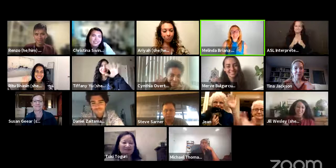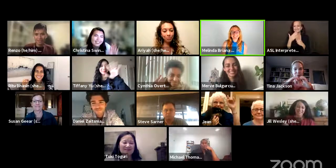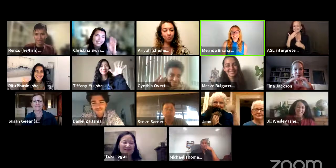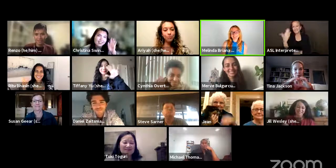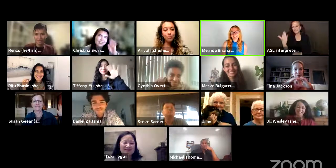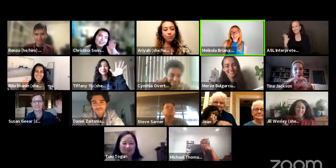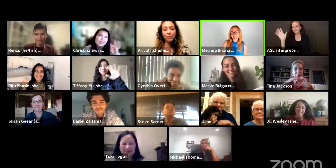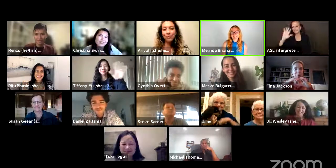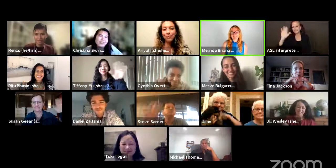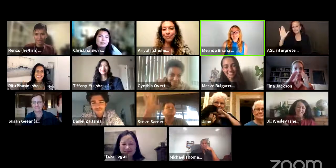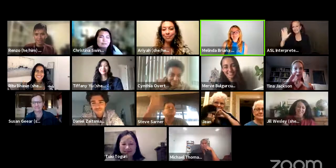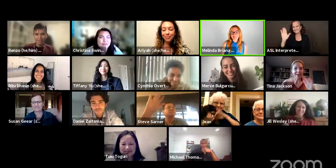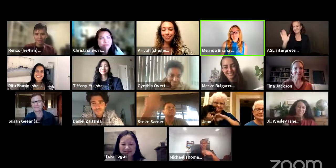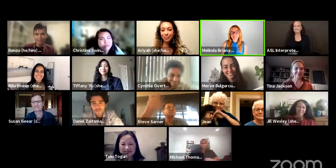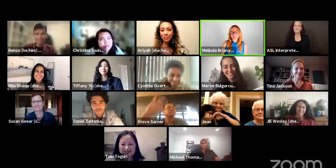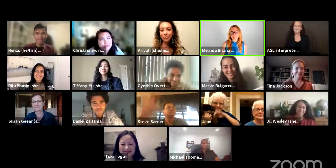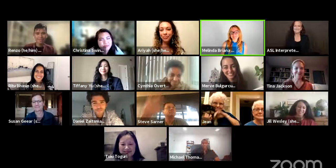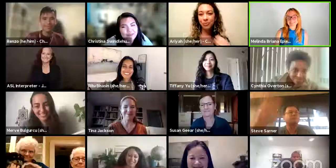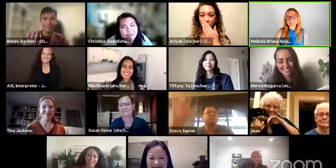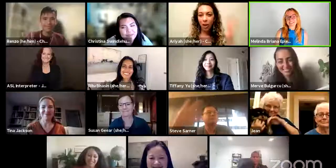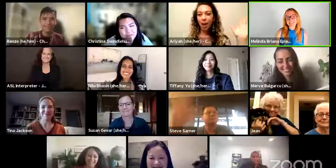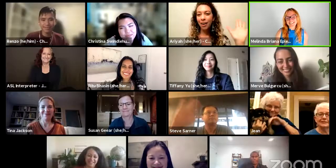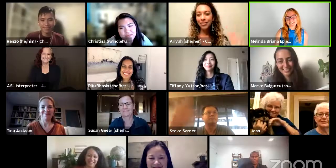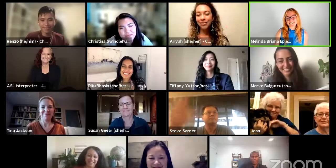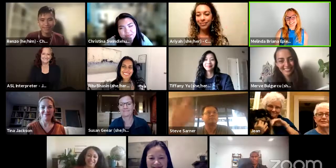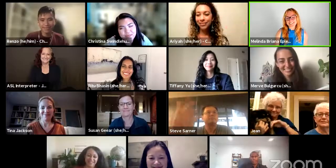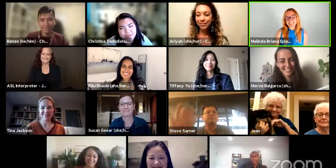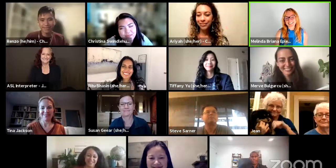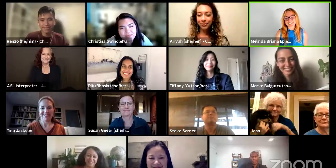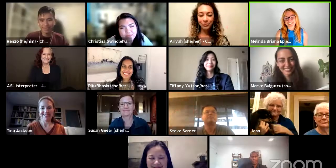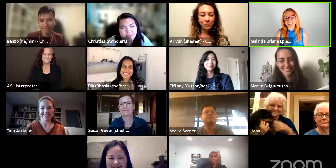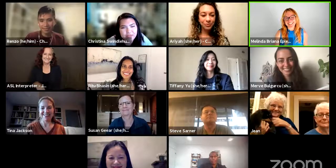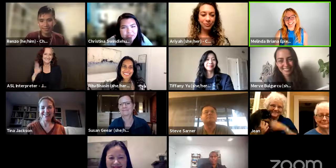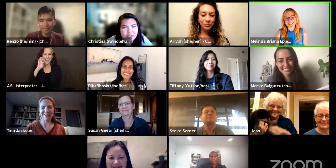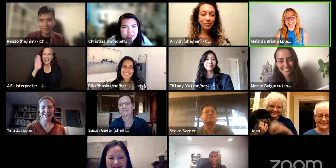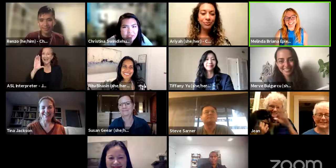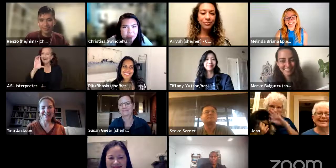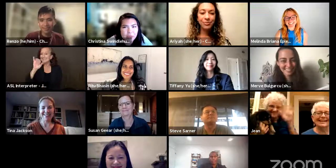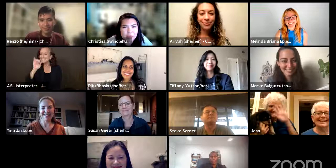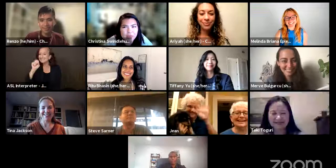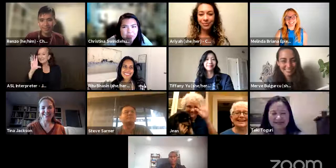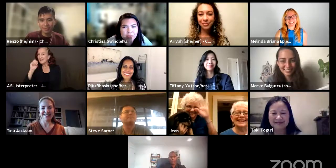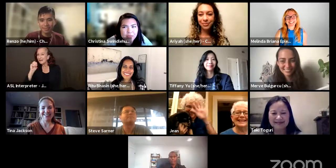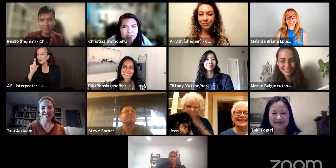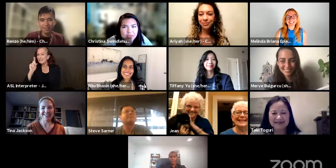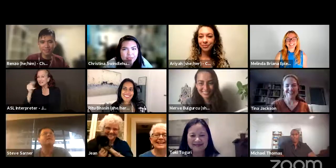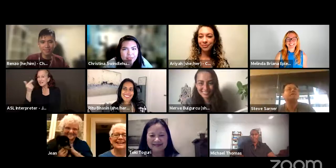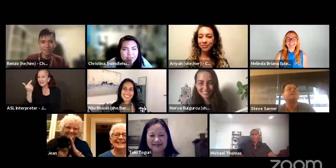Hello, Cisco.